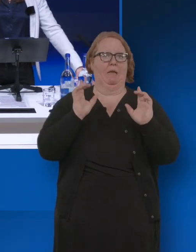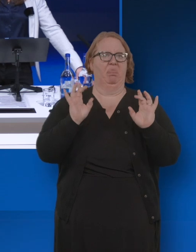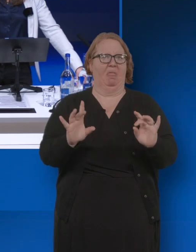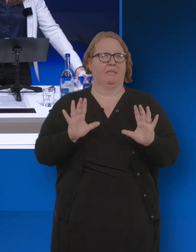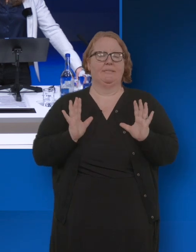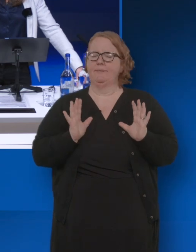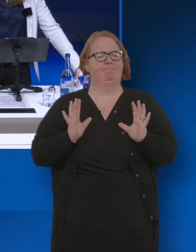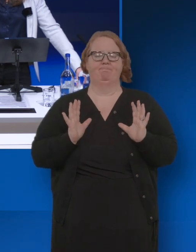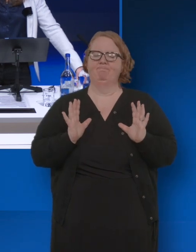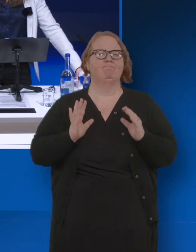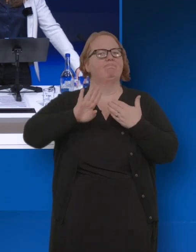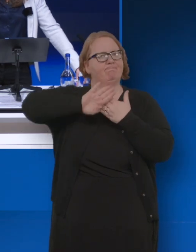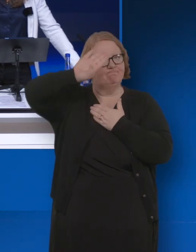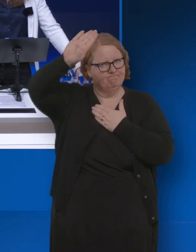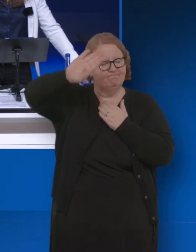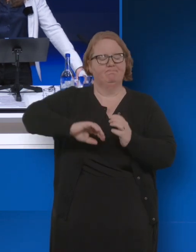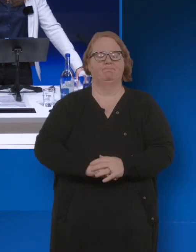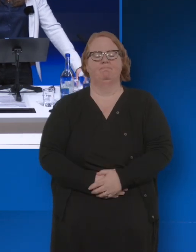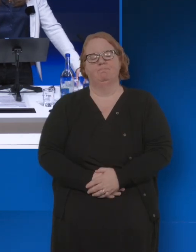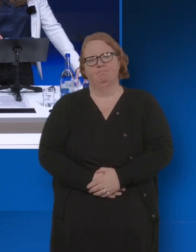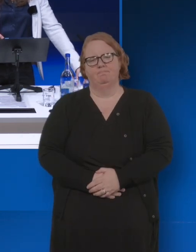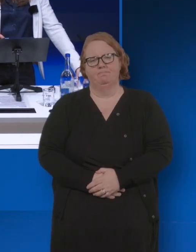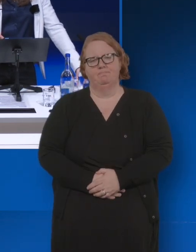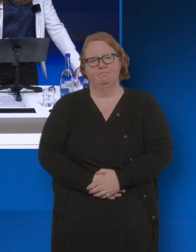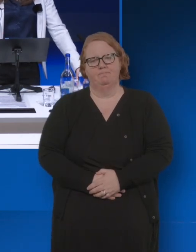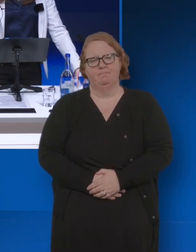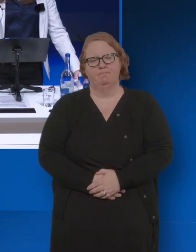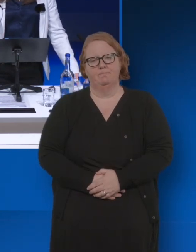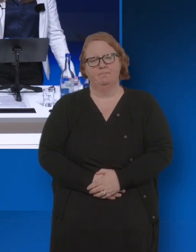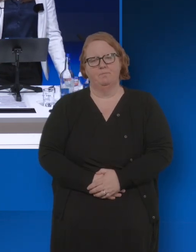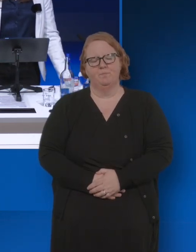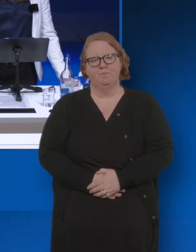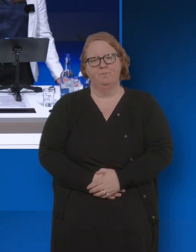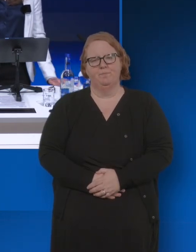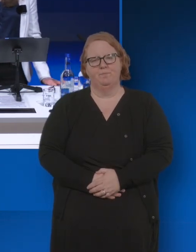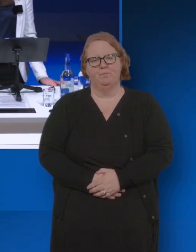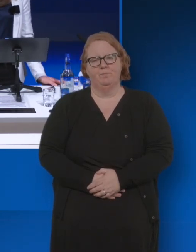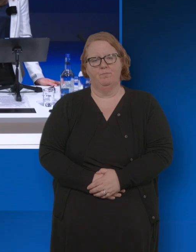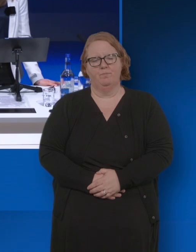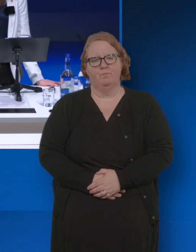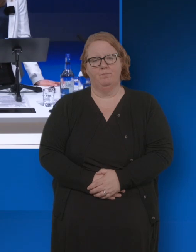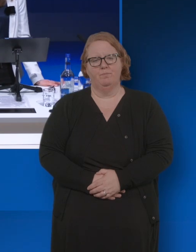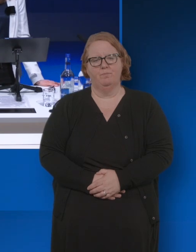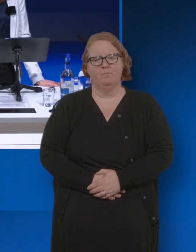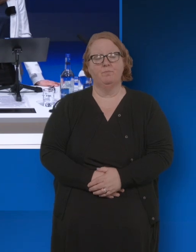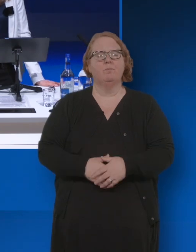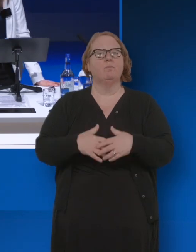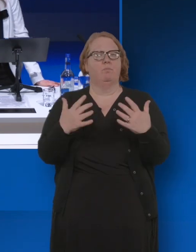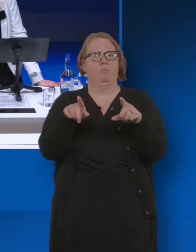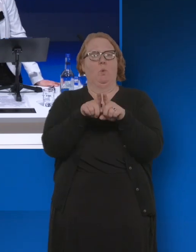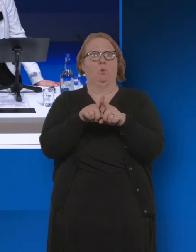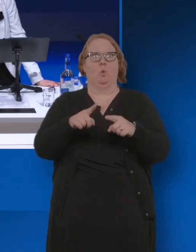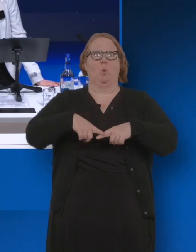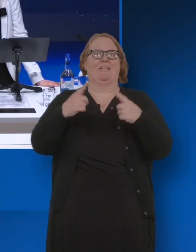full stop. These are two very different things. And there are other ways of looking at